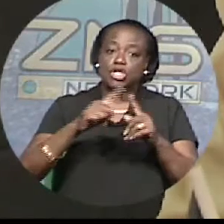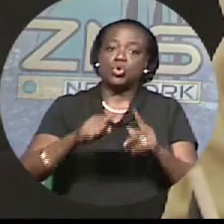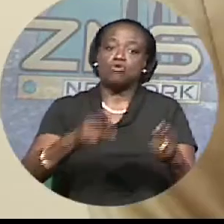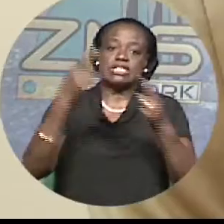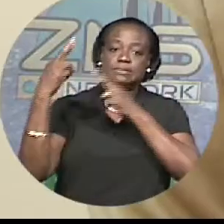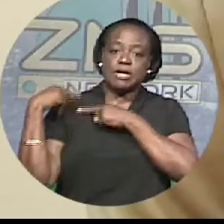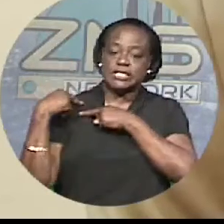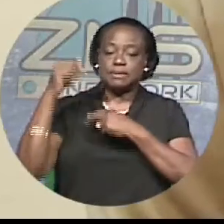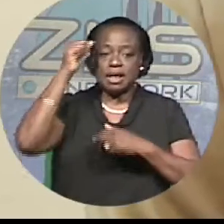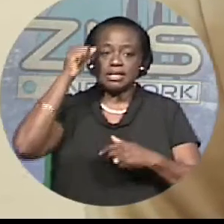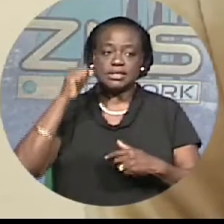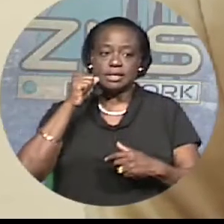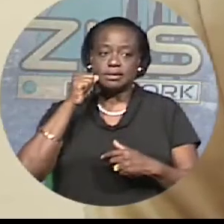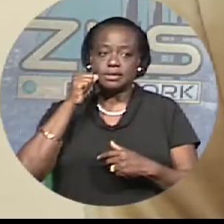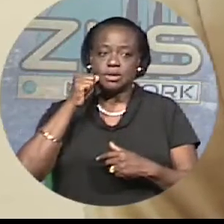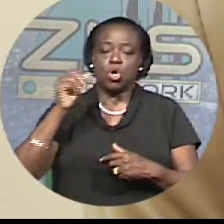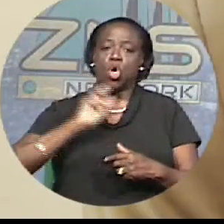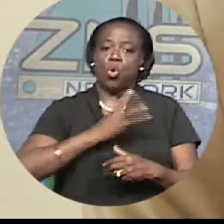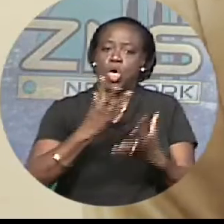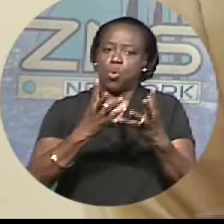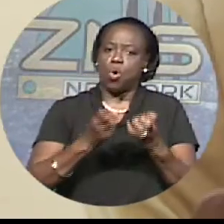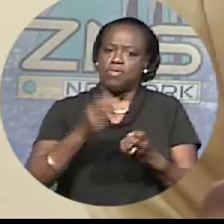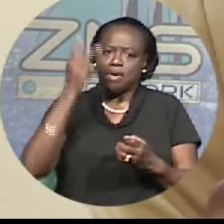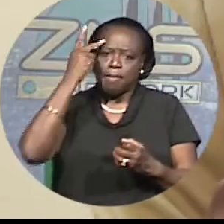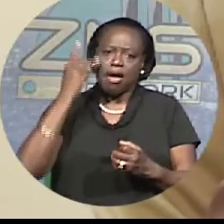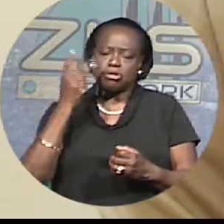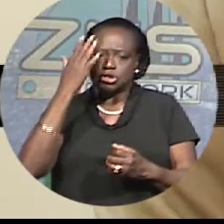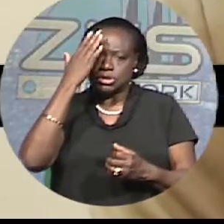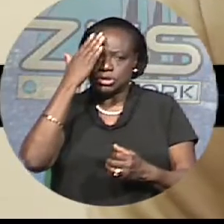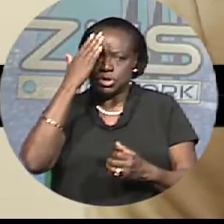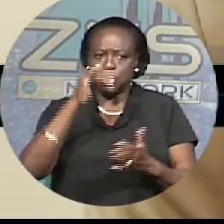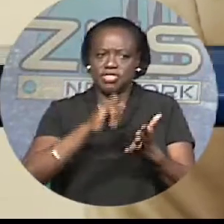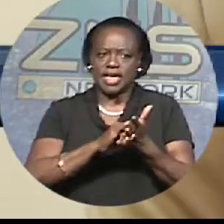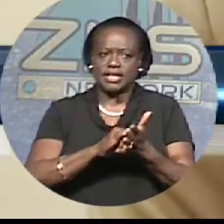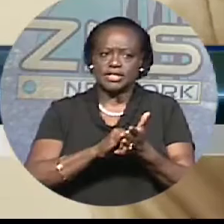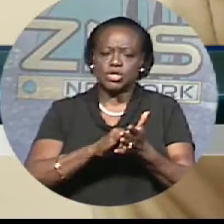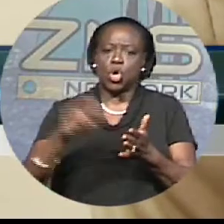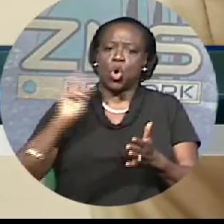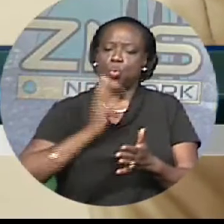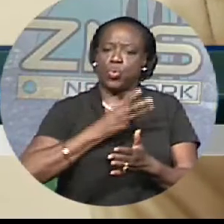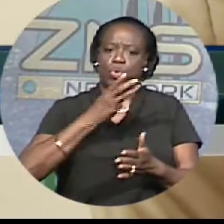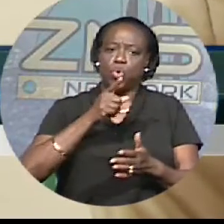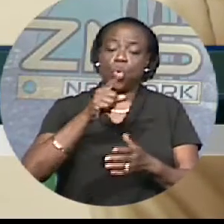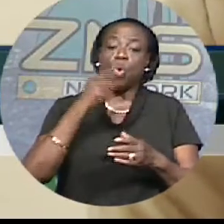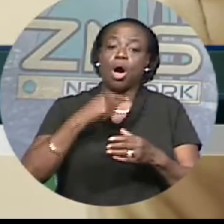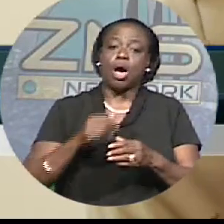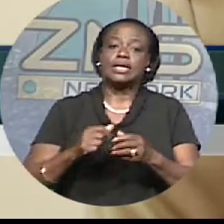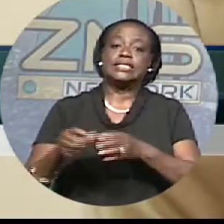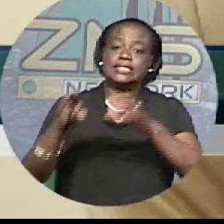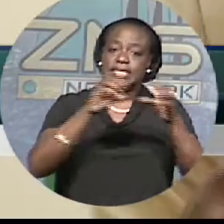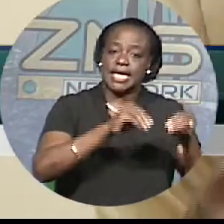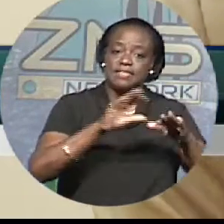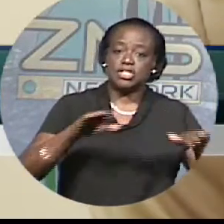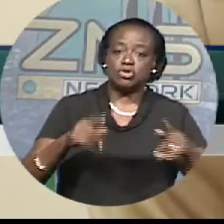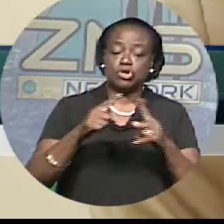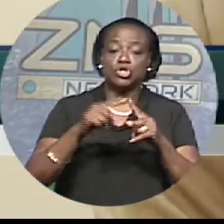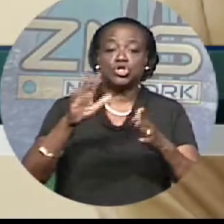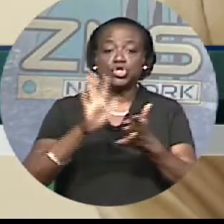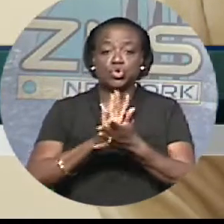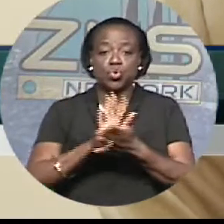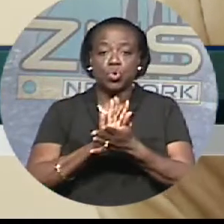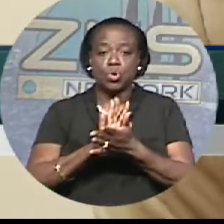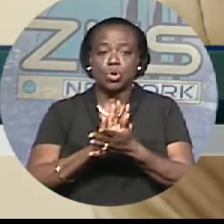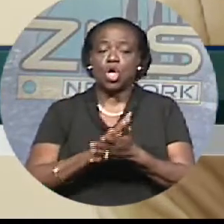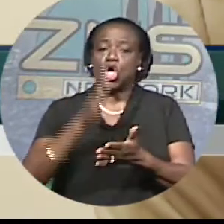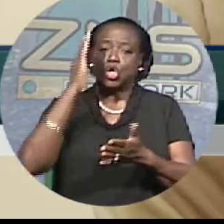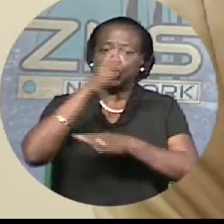responsible adult. We want to say to the parents, if you're going to be transporting your kids to school, please do not stop